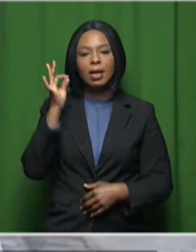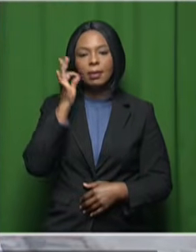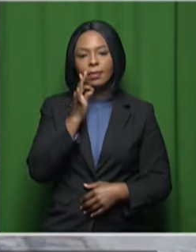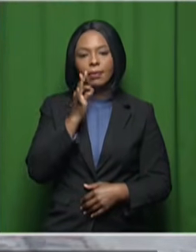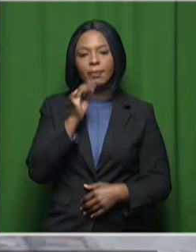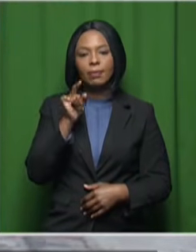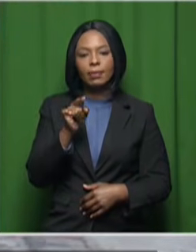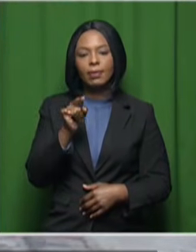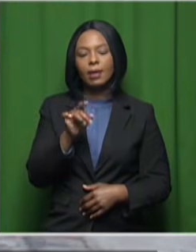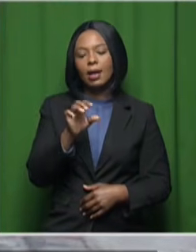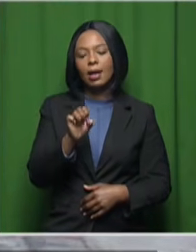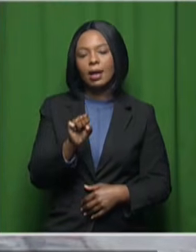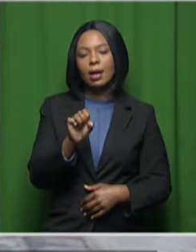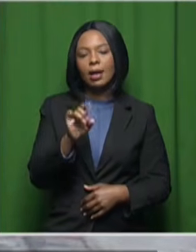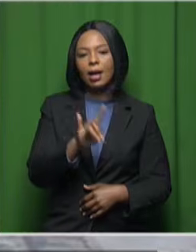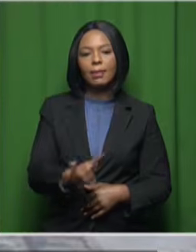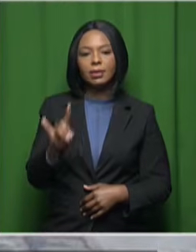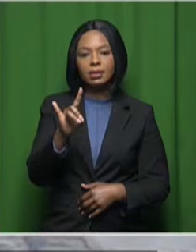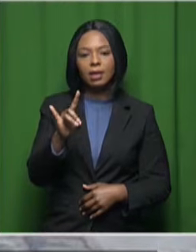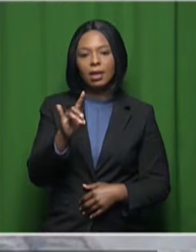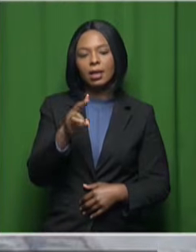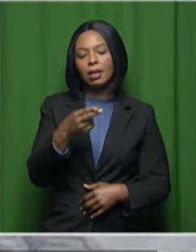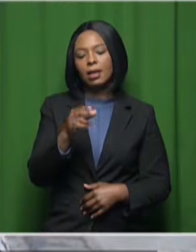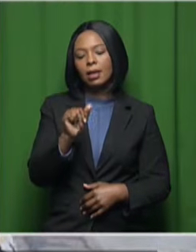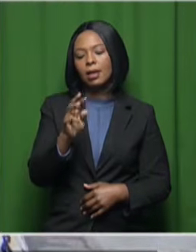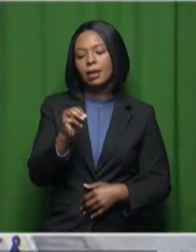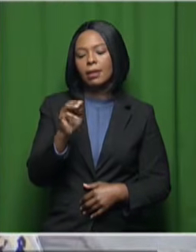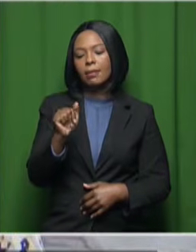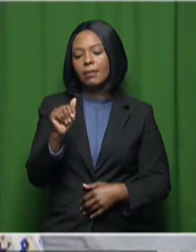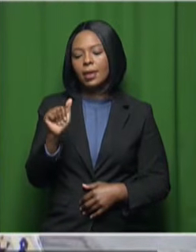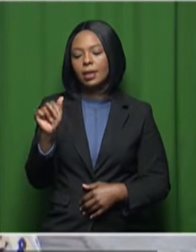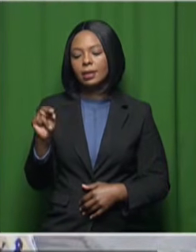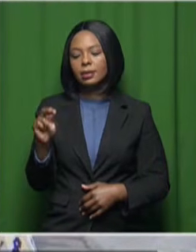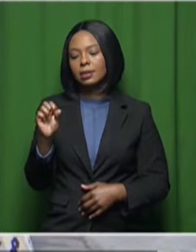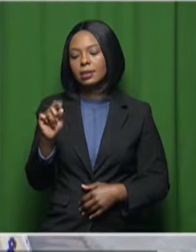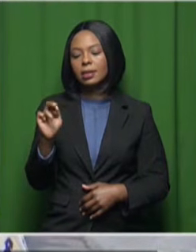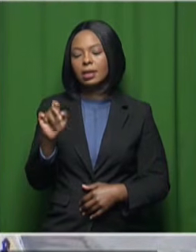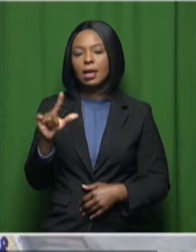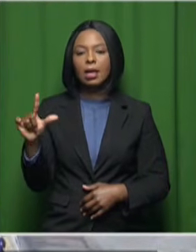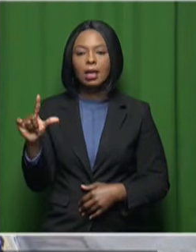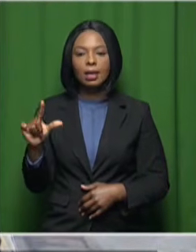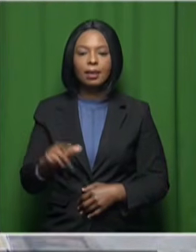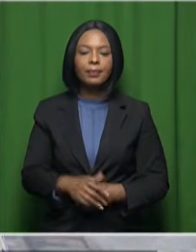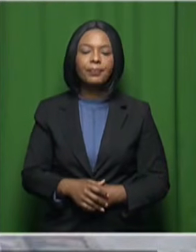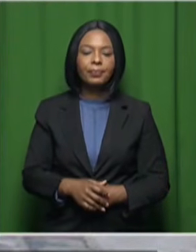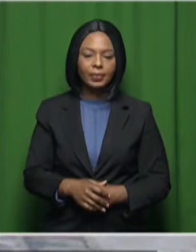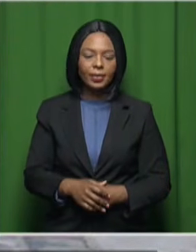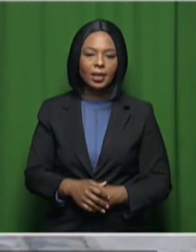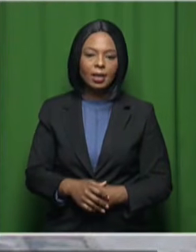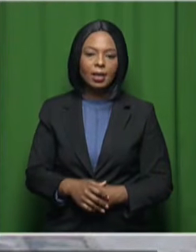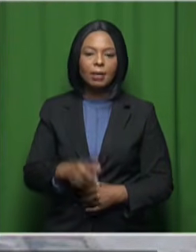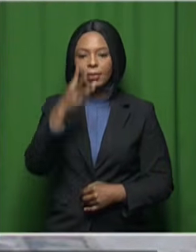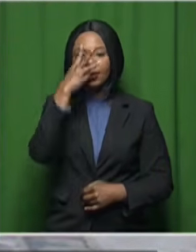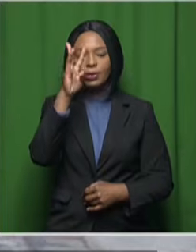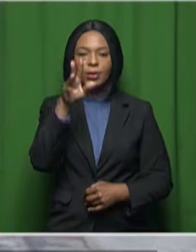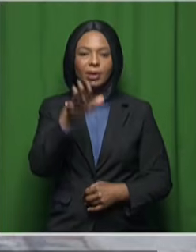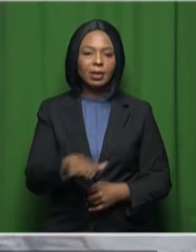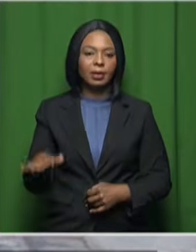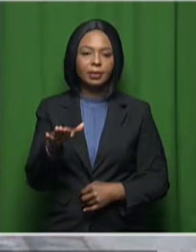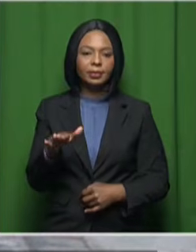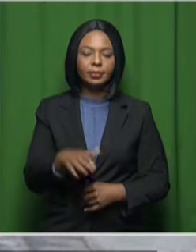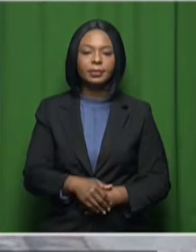of Hammanskraal. It's one that stretches perhaps, throughout the better part of South Africa's